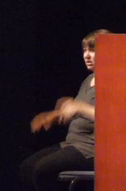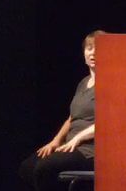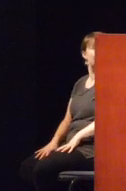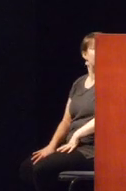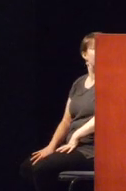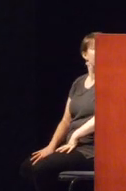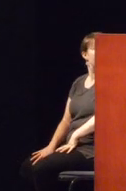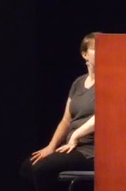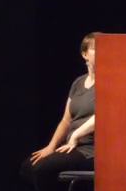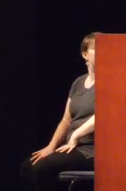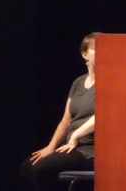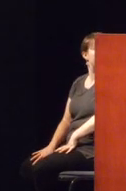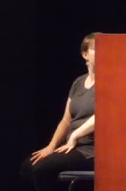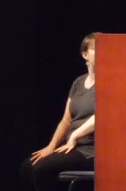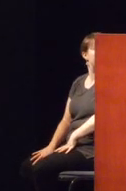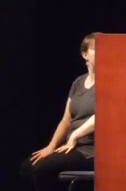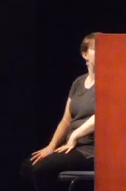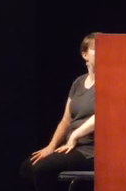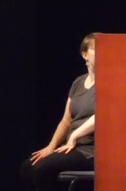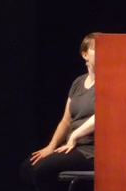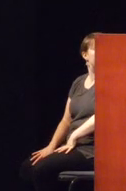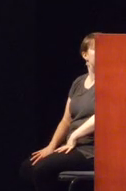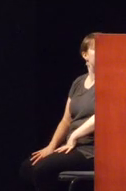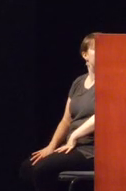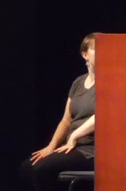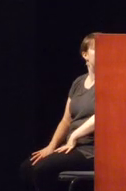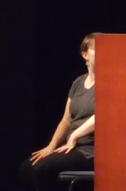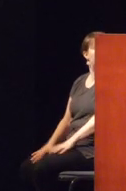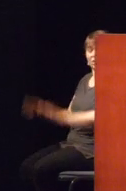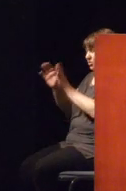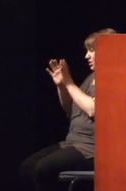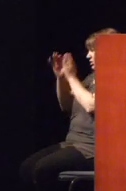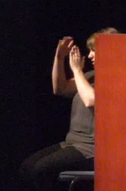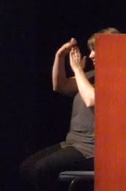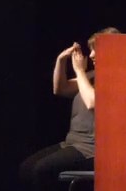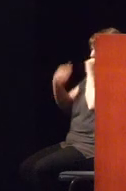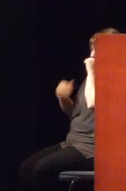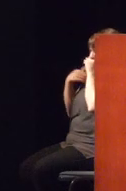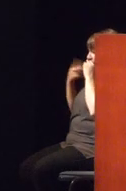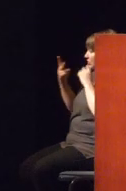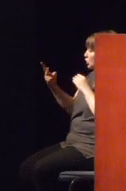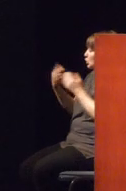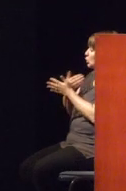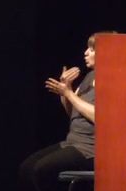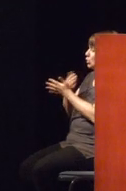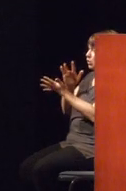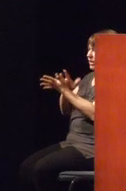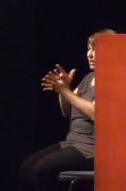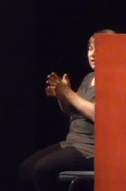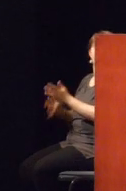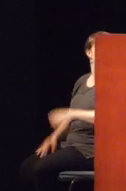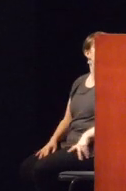accreditation website. It's accreditation's right at the top where it should be. There are two new links that might be of interest to you right under